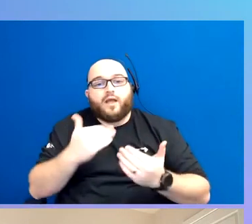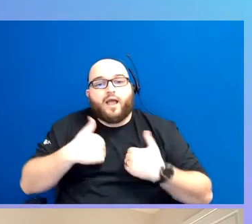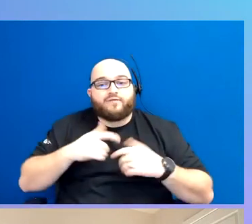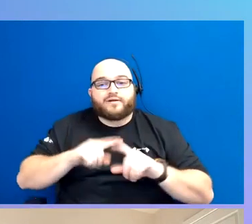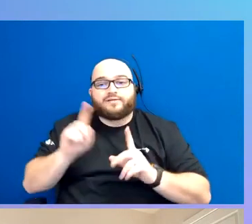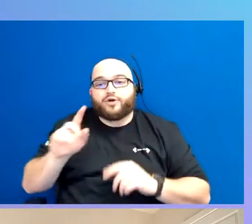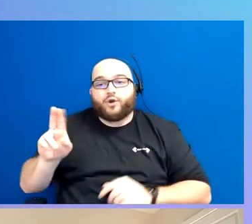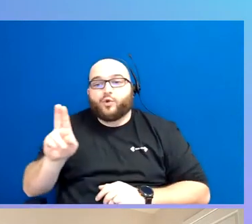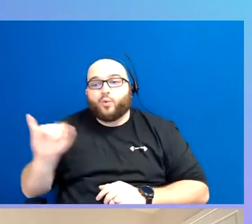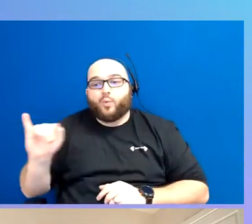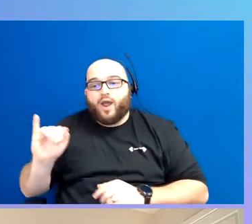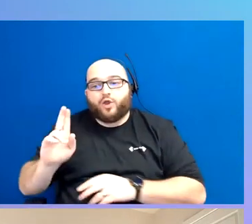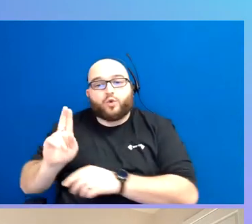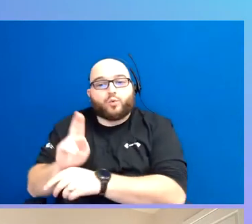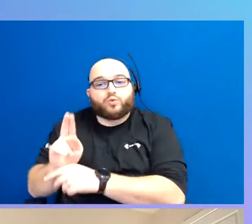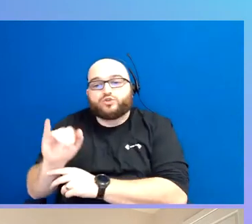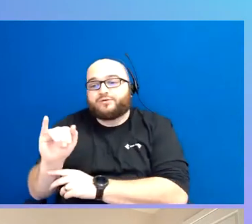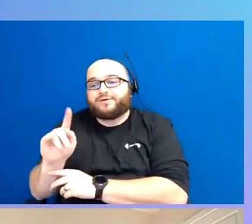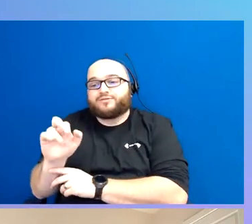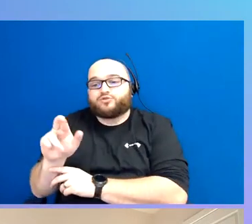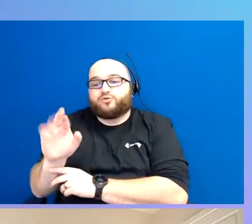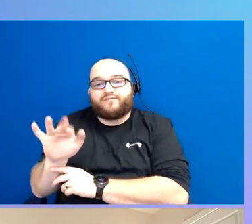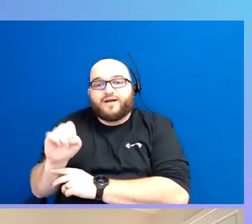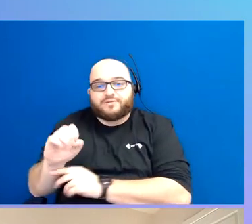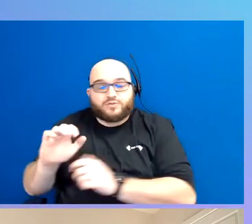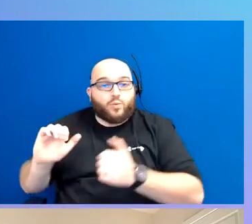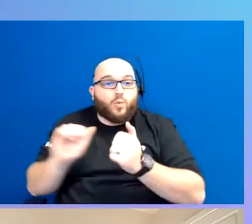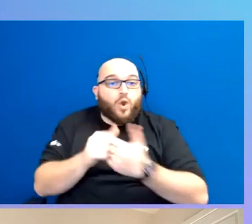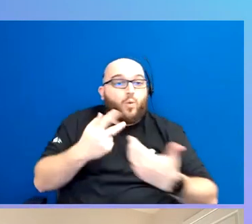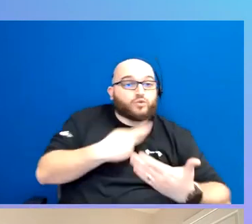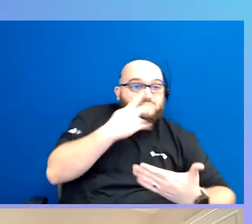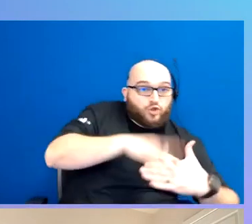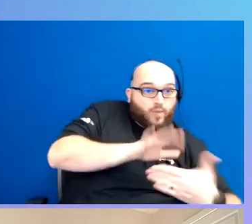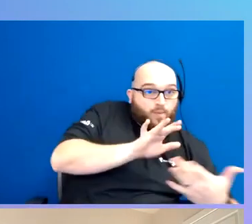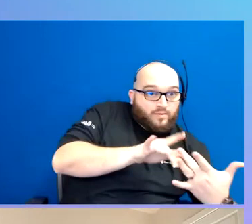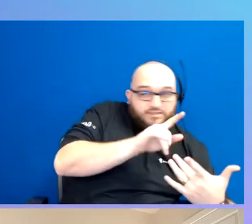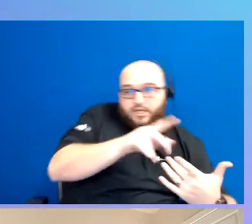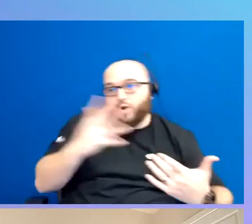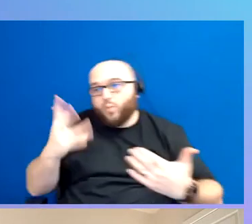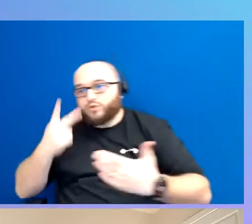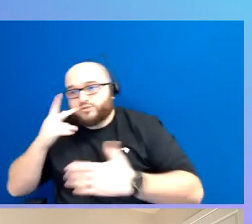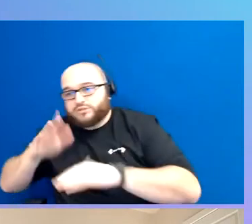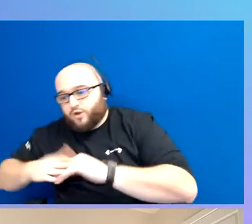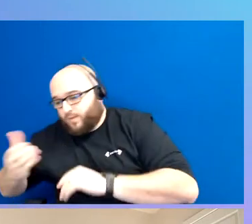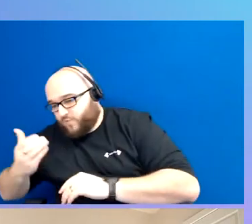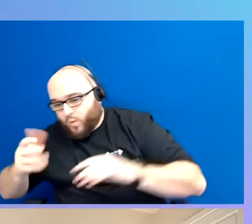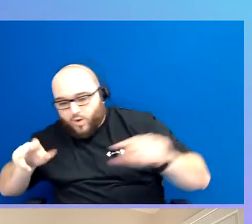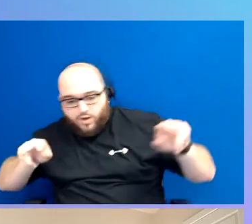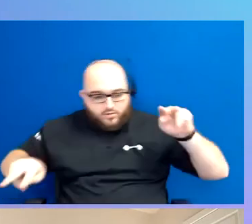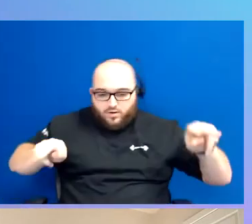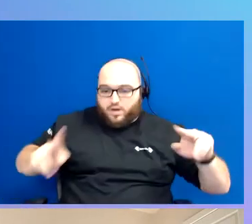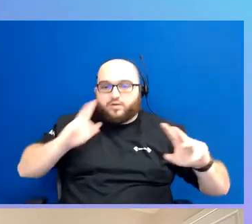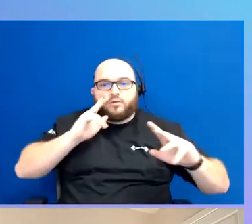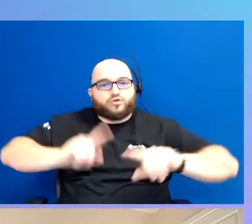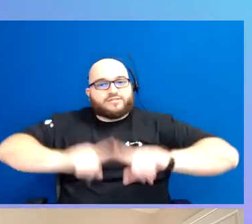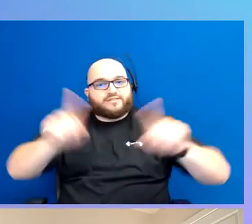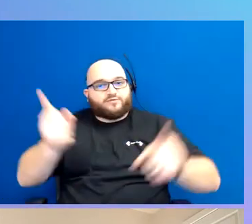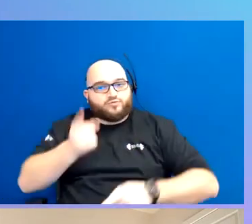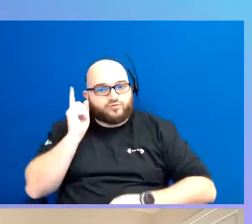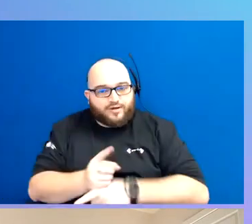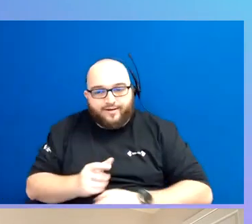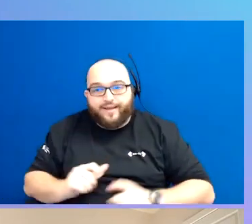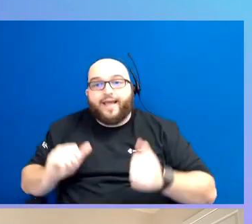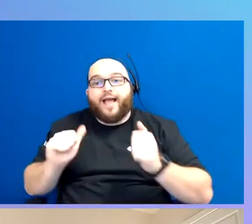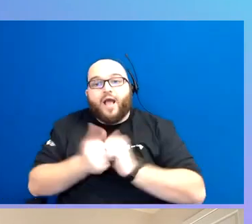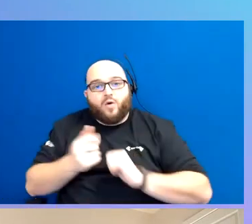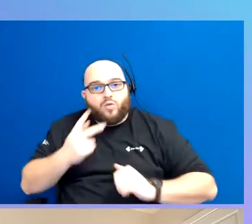interface elements, how the element should look like, what should be the text on it, and things like that. And at the same time, it has